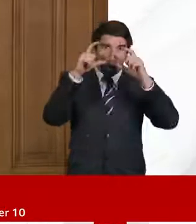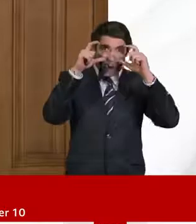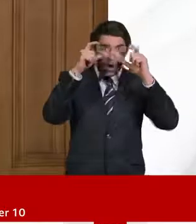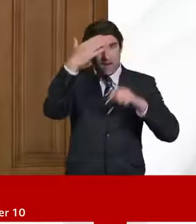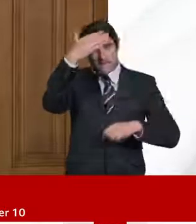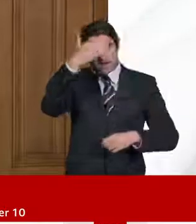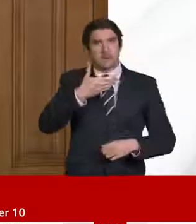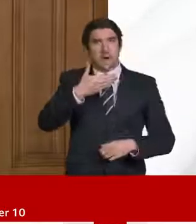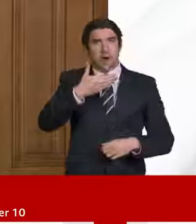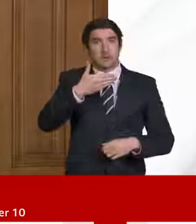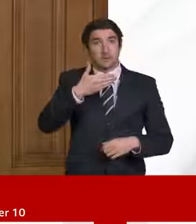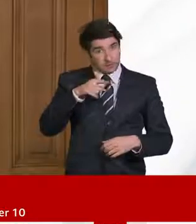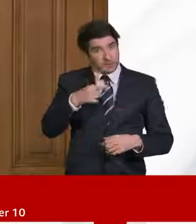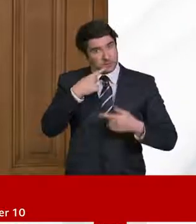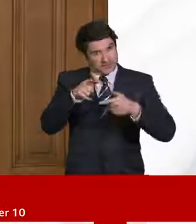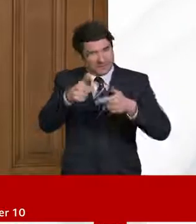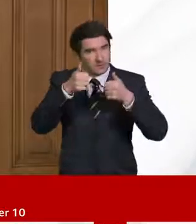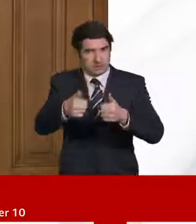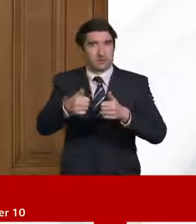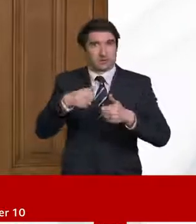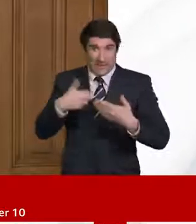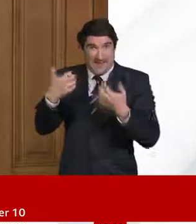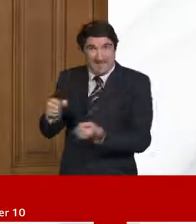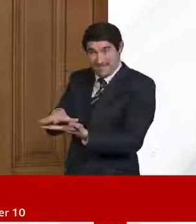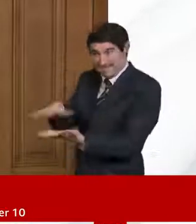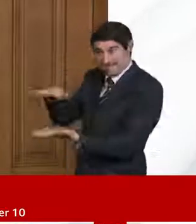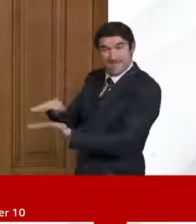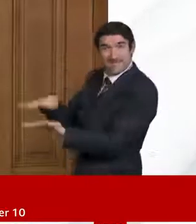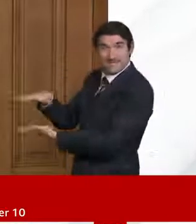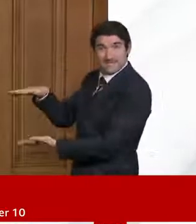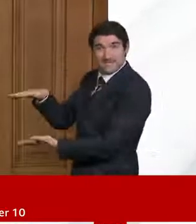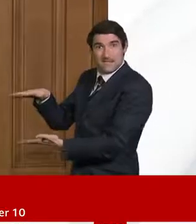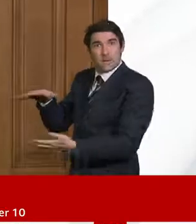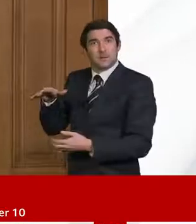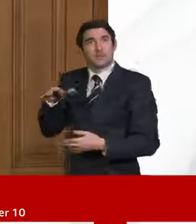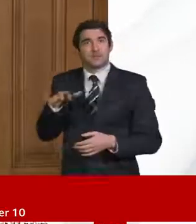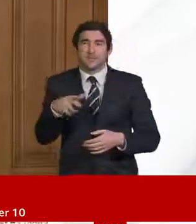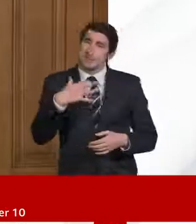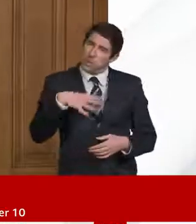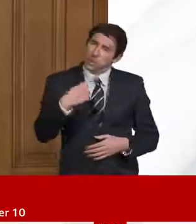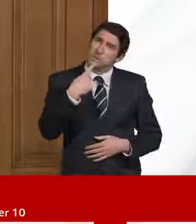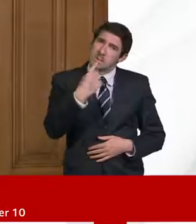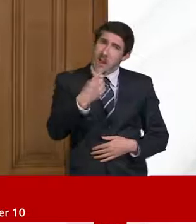checking. I think one of the issues and I have to admit, I stood here, I think, about 10 days ago and said,